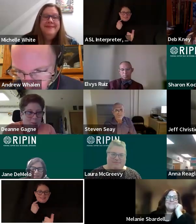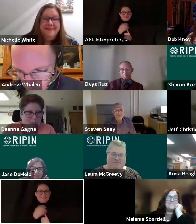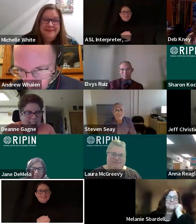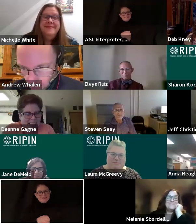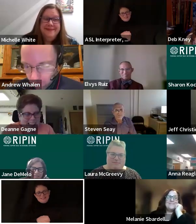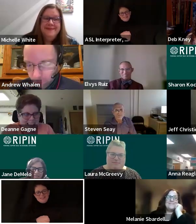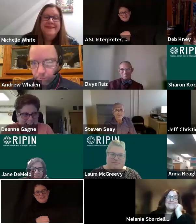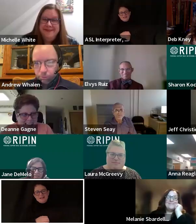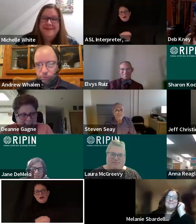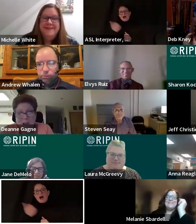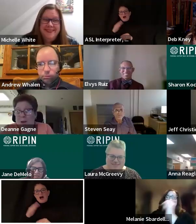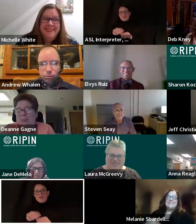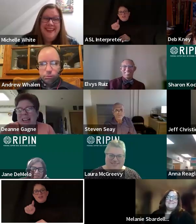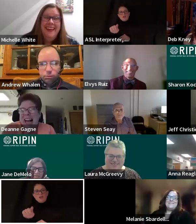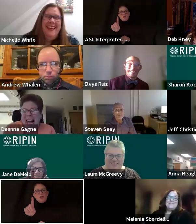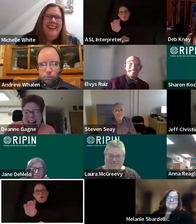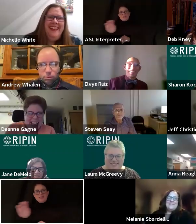Sweet. Besides you, D.